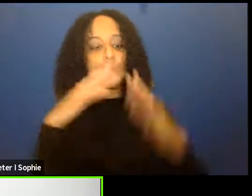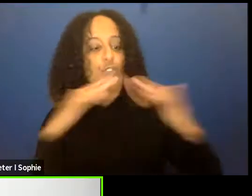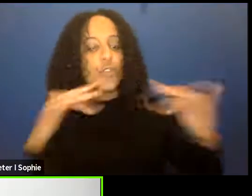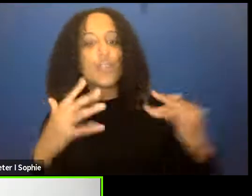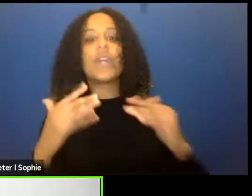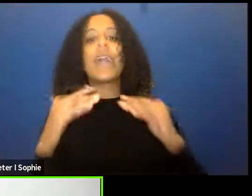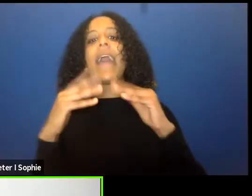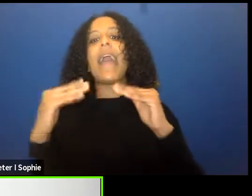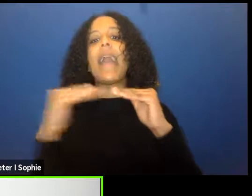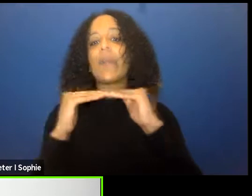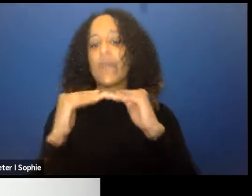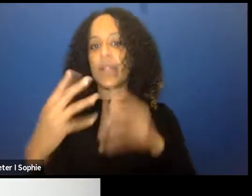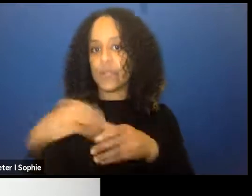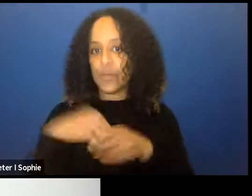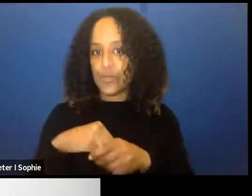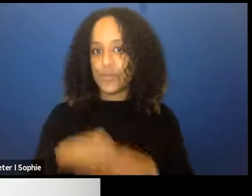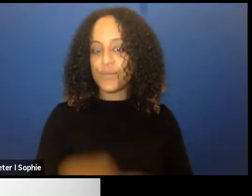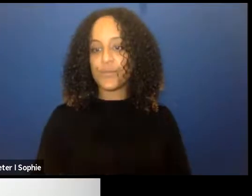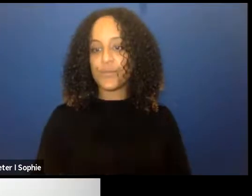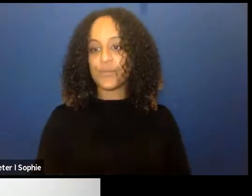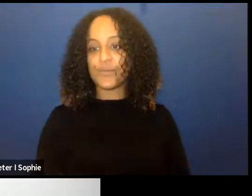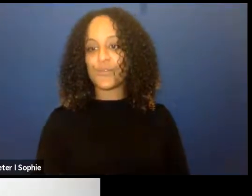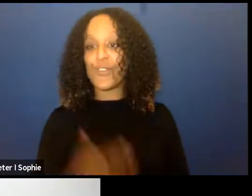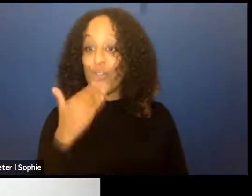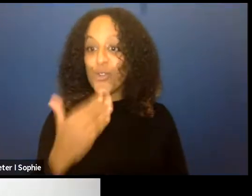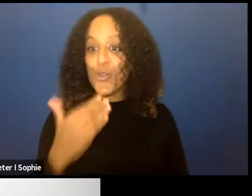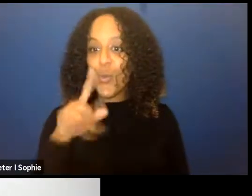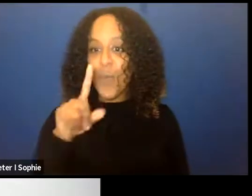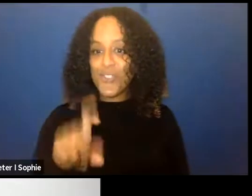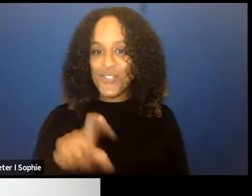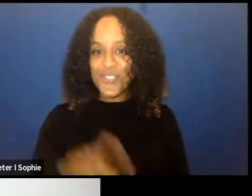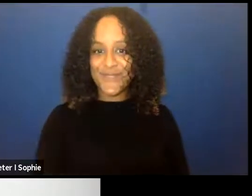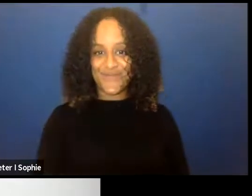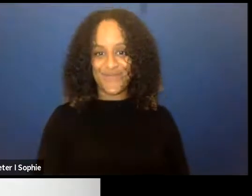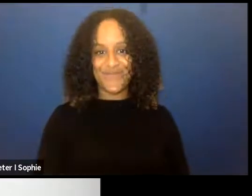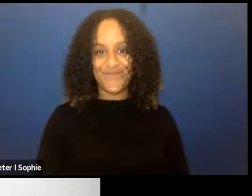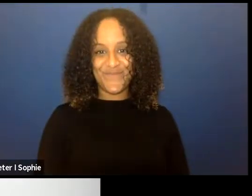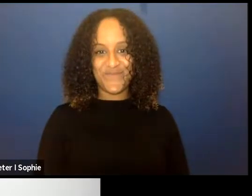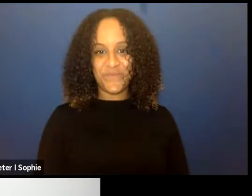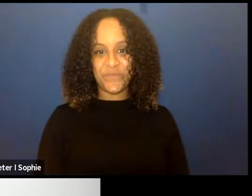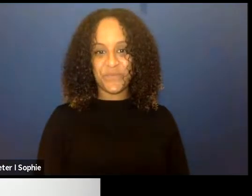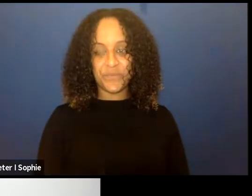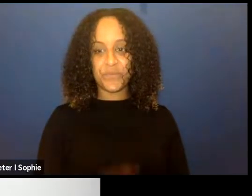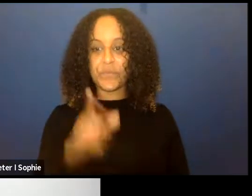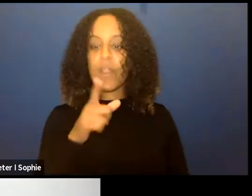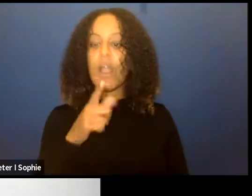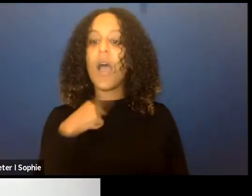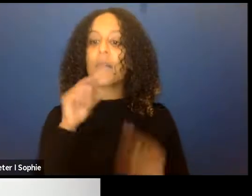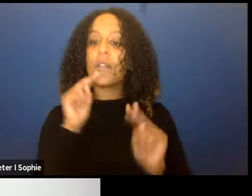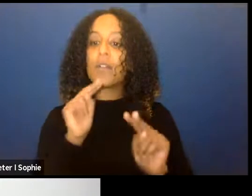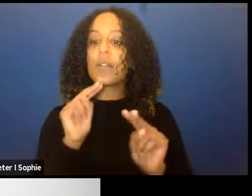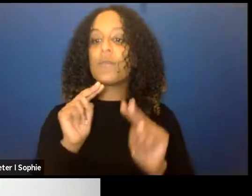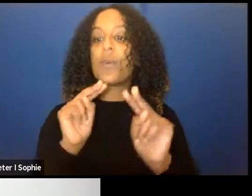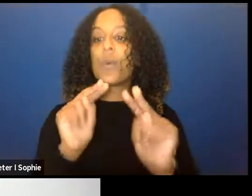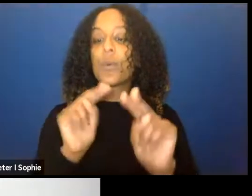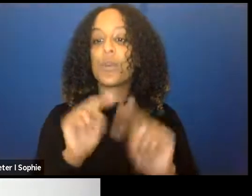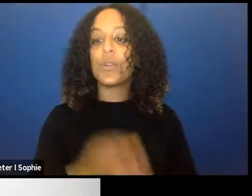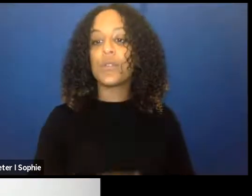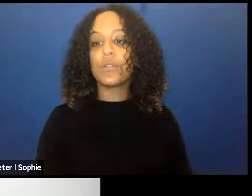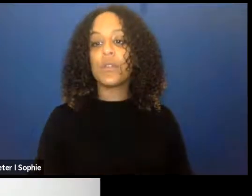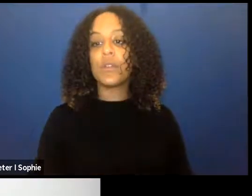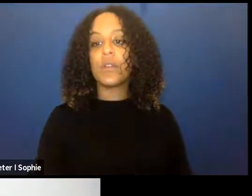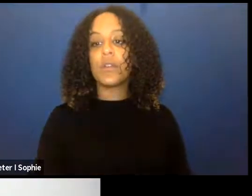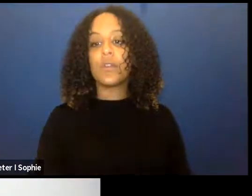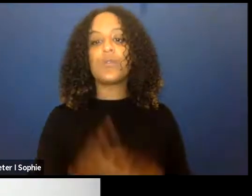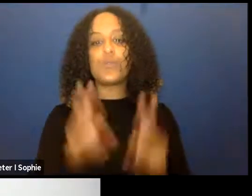and inclusion? Yeah, oh, great question. I'm looking forward to a